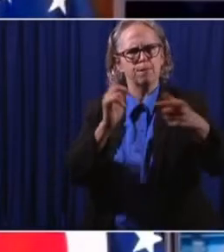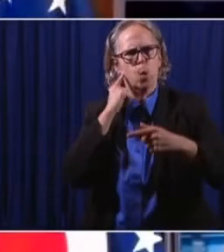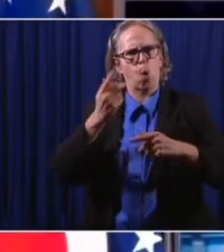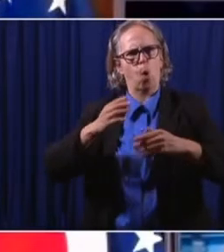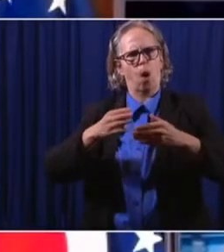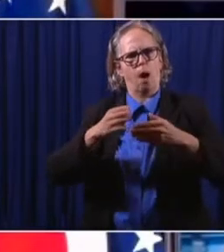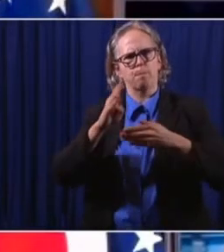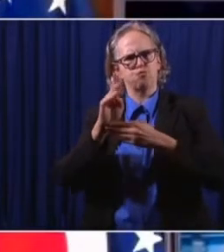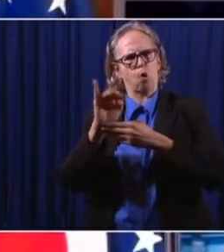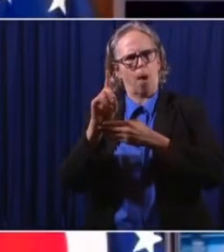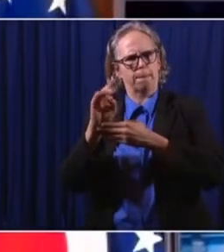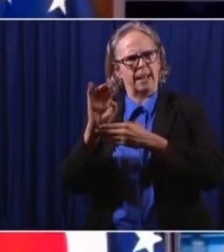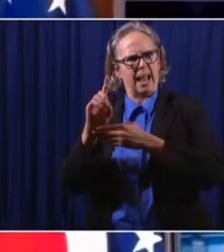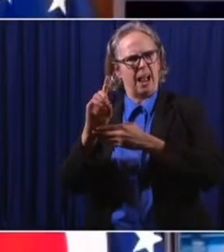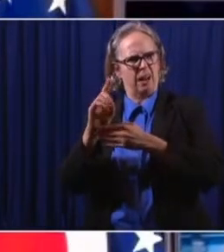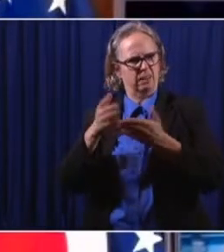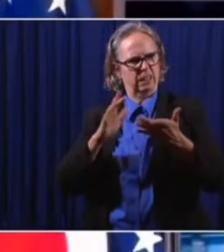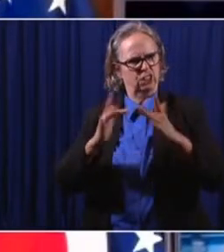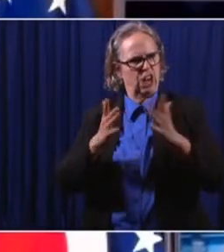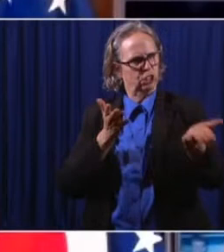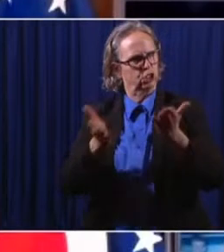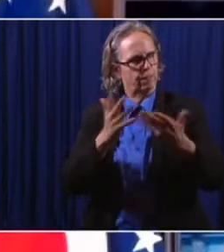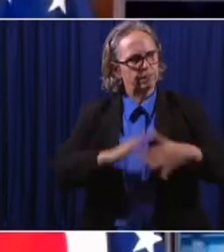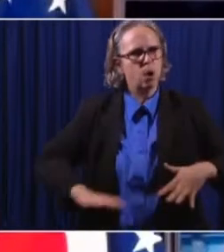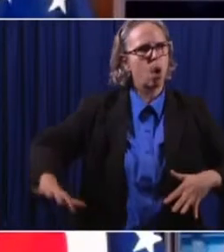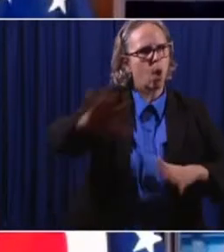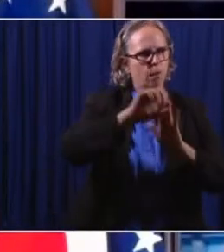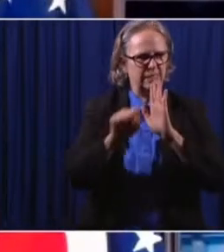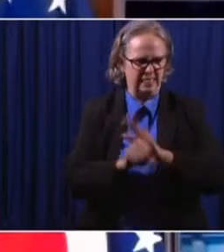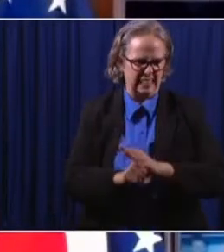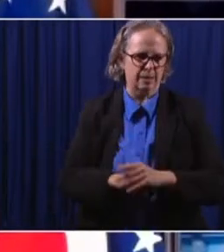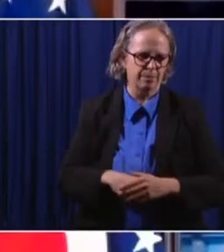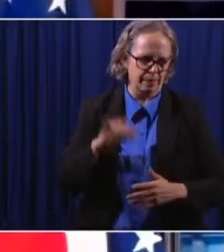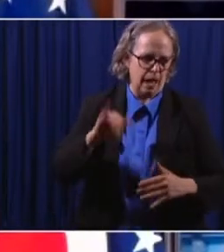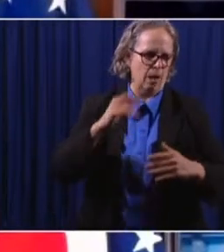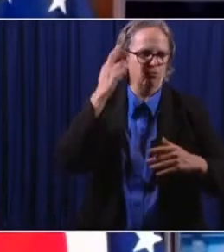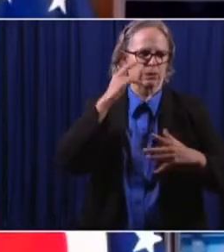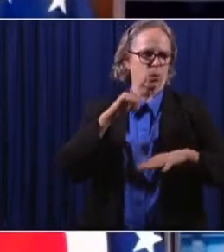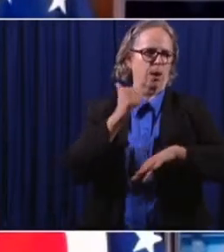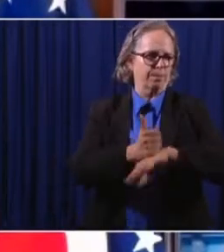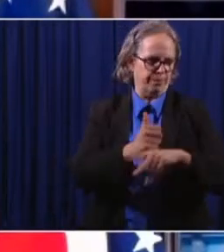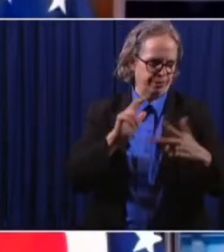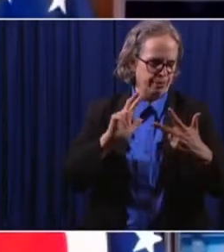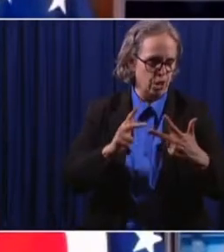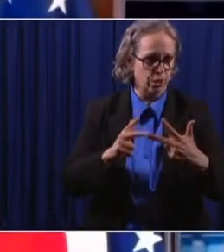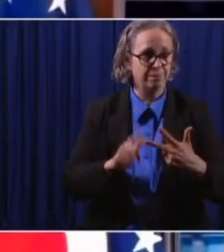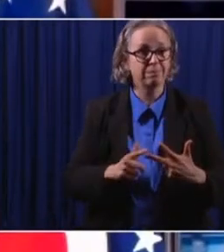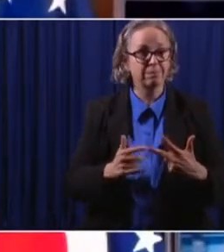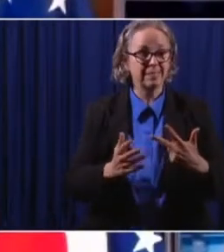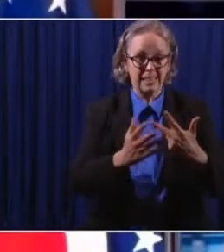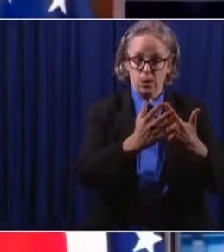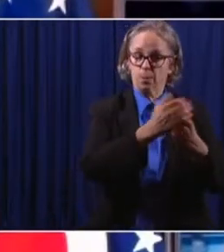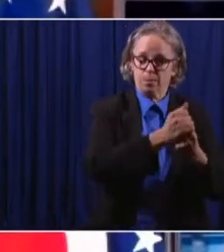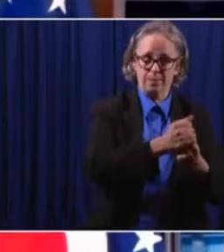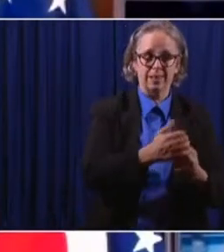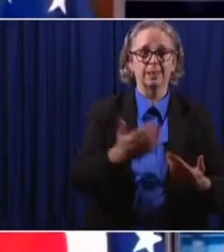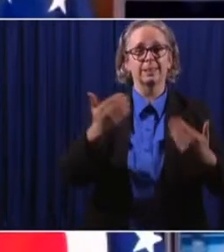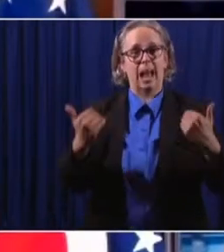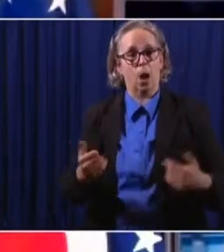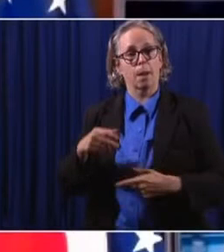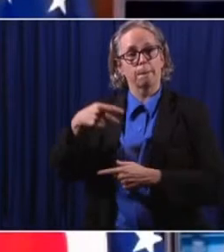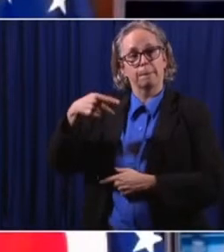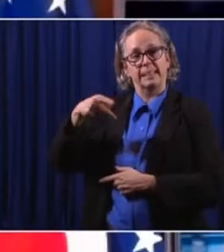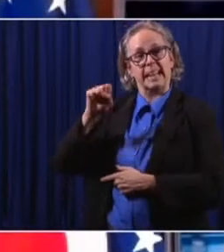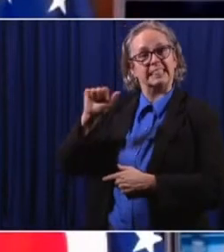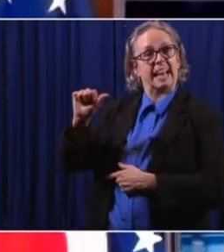it. And then finally, we have a PSA, public service announcement that we're